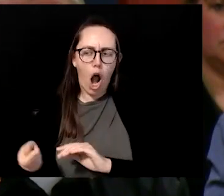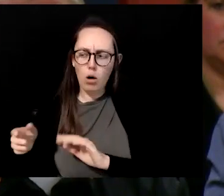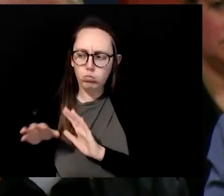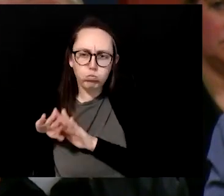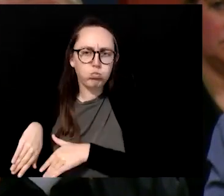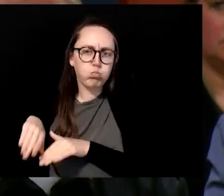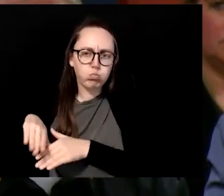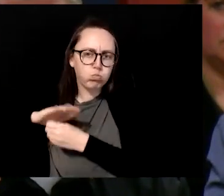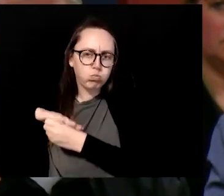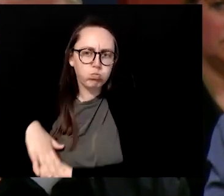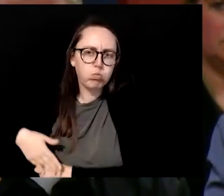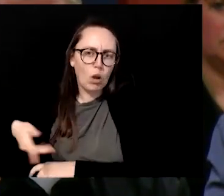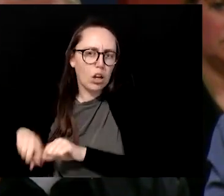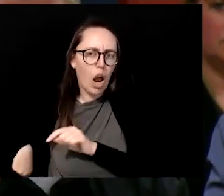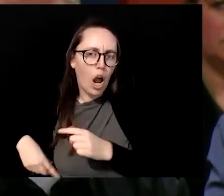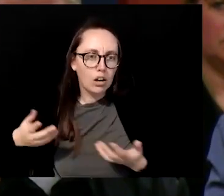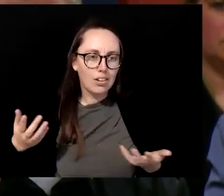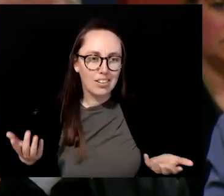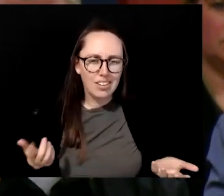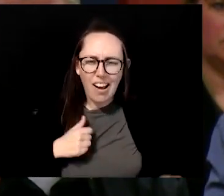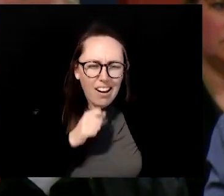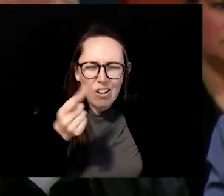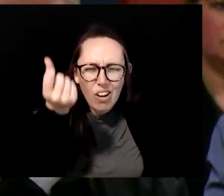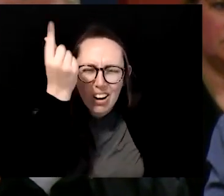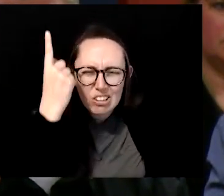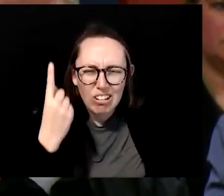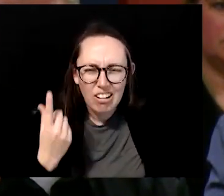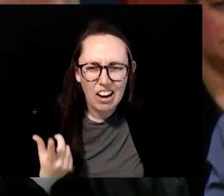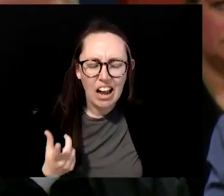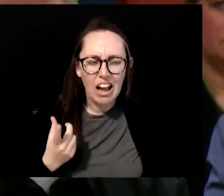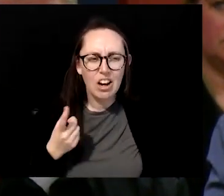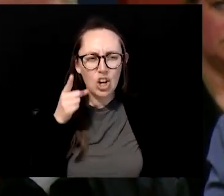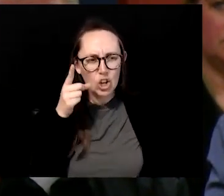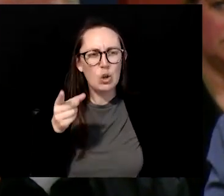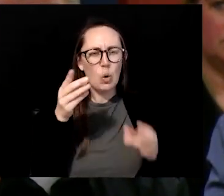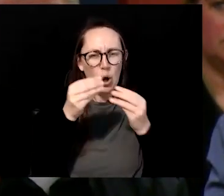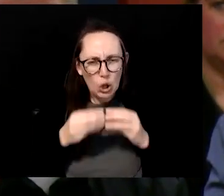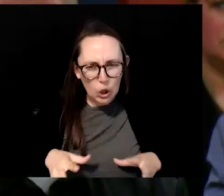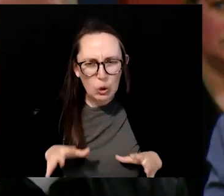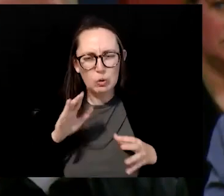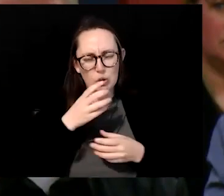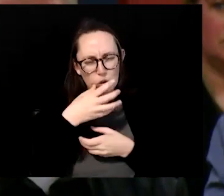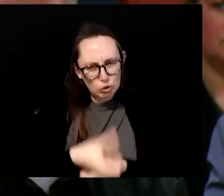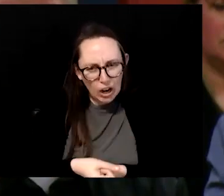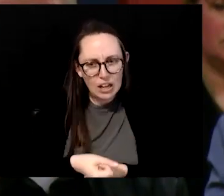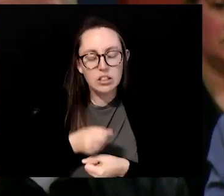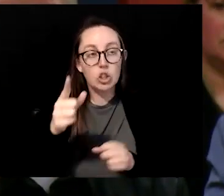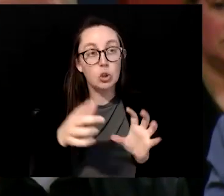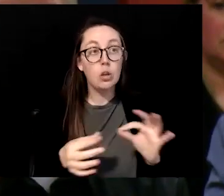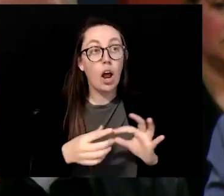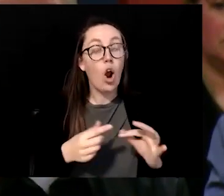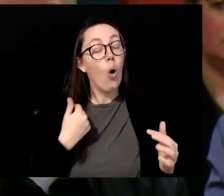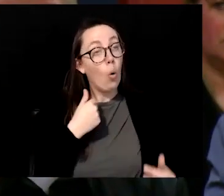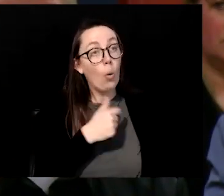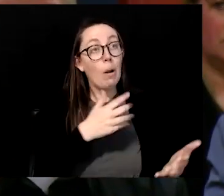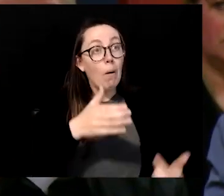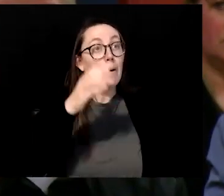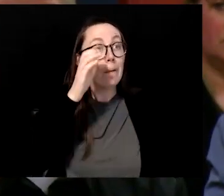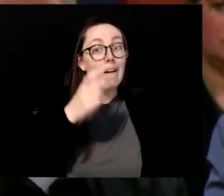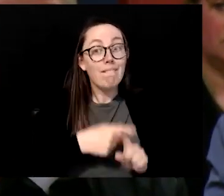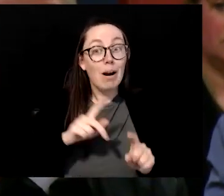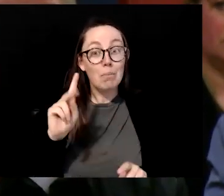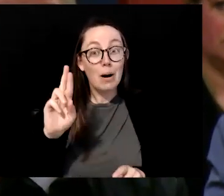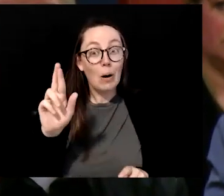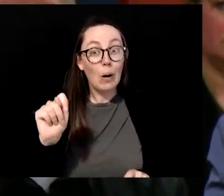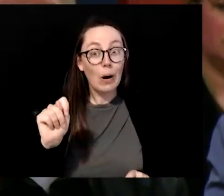I don't get it I mean you lose credibility when you say in one minute hey we got to hear from Kurt and there he is in the form of a